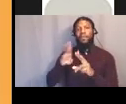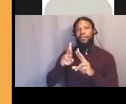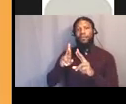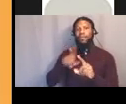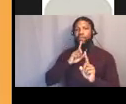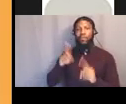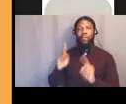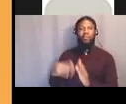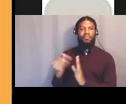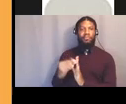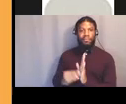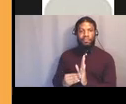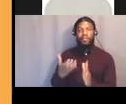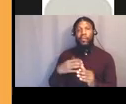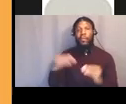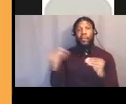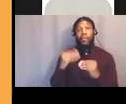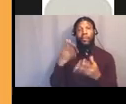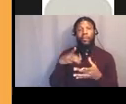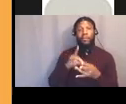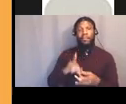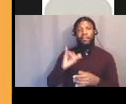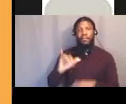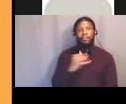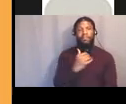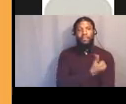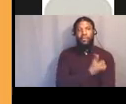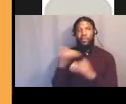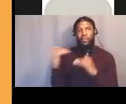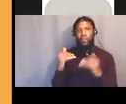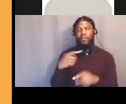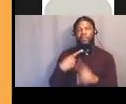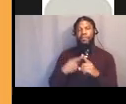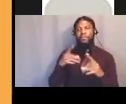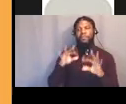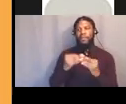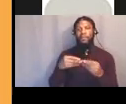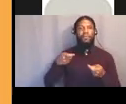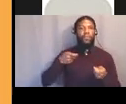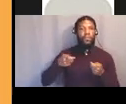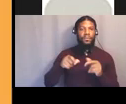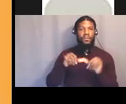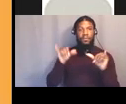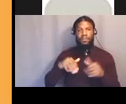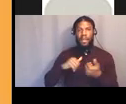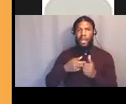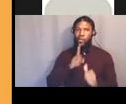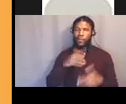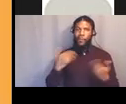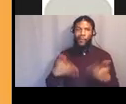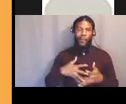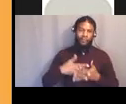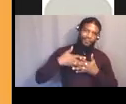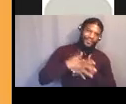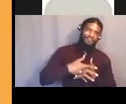war's relationship to the family regulation system and how it is deeply, deeply, deeply embedded in the family regulation